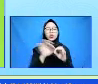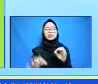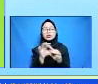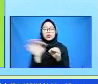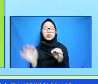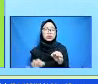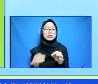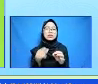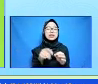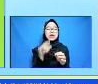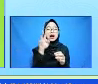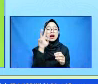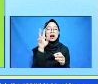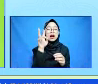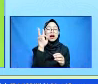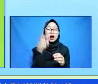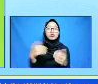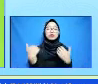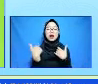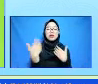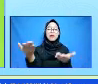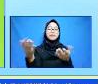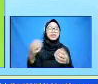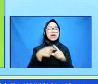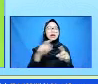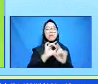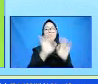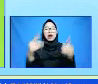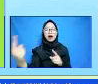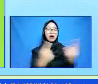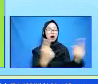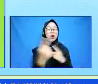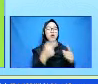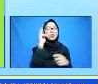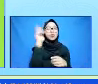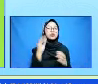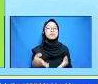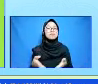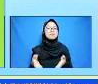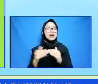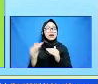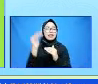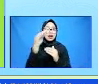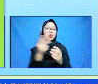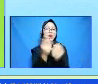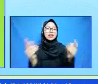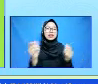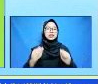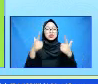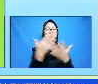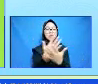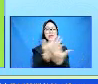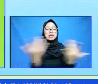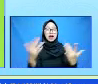and the resilience at the face of the crisis. So this will not be shaped without the aspiration,